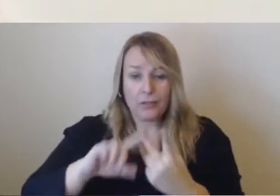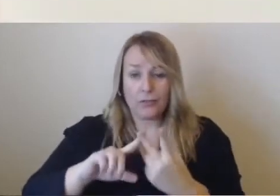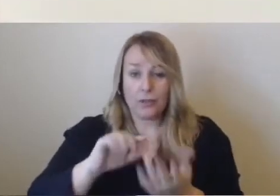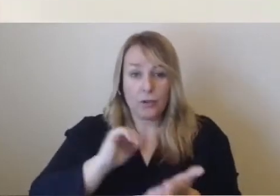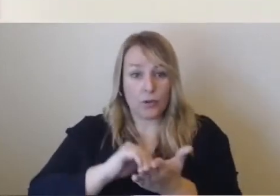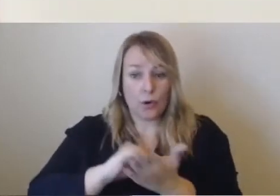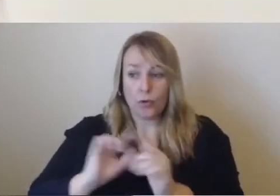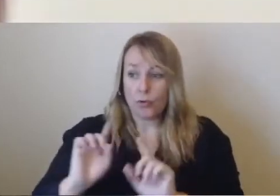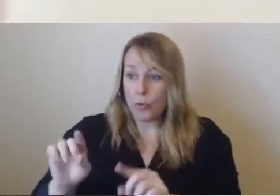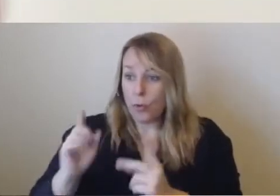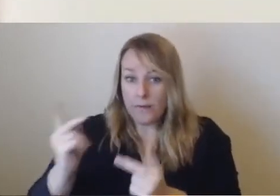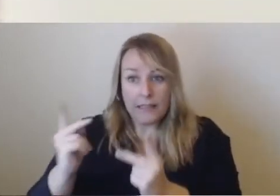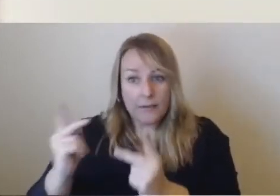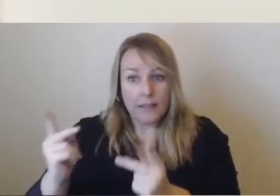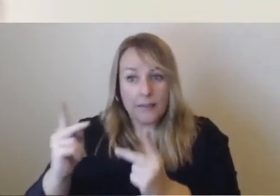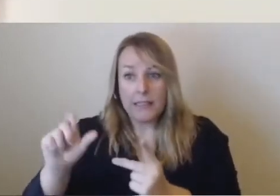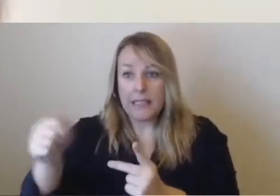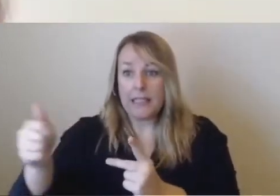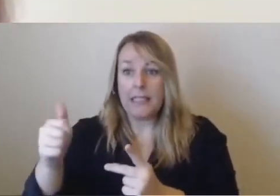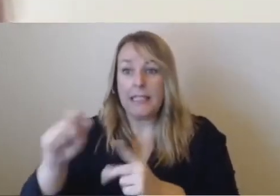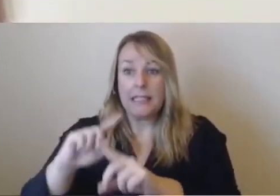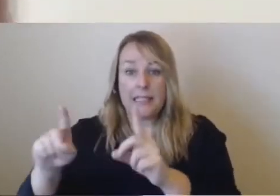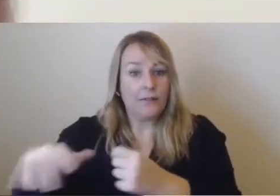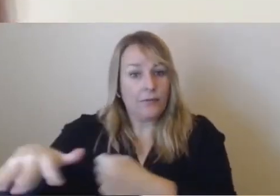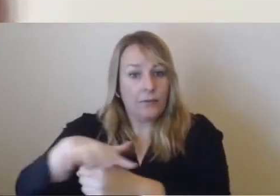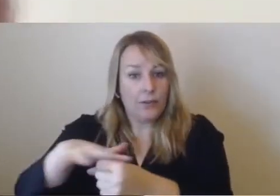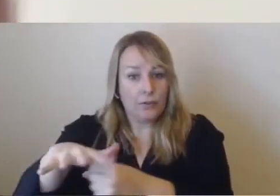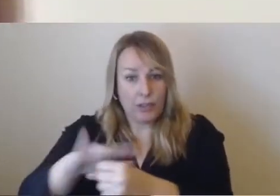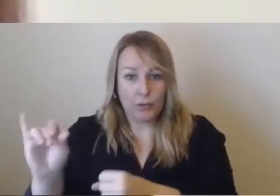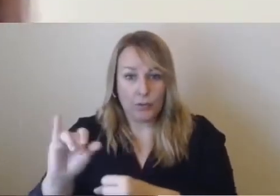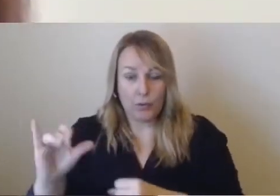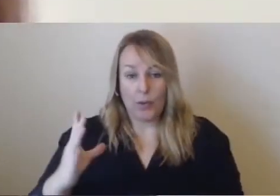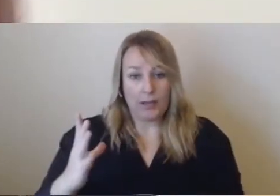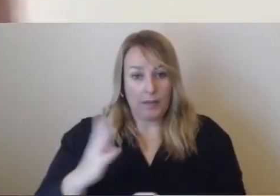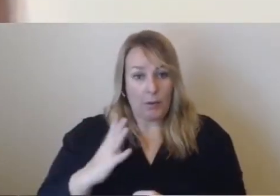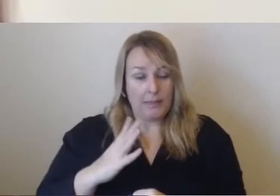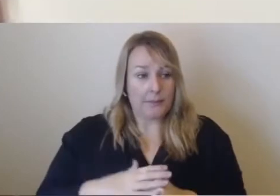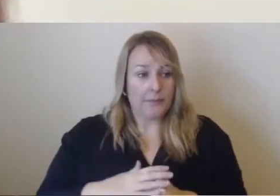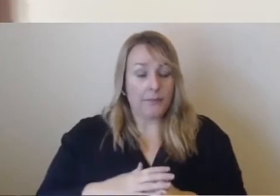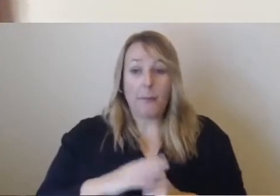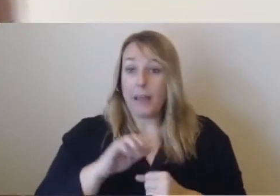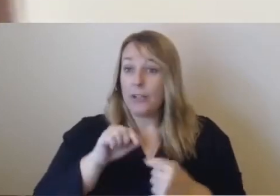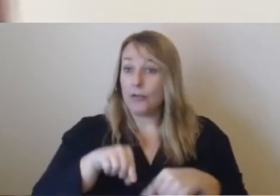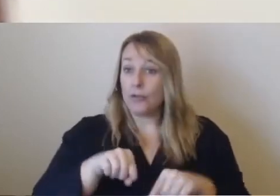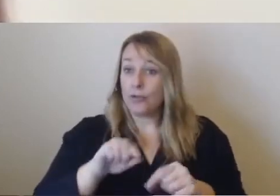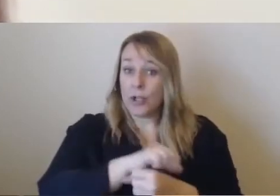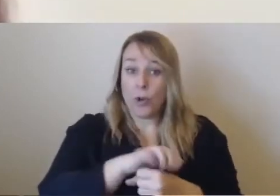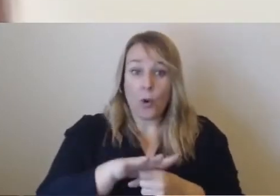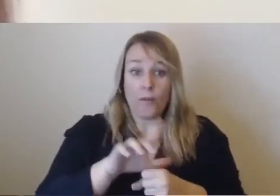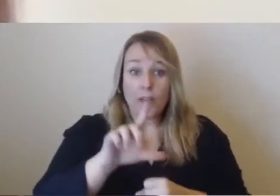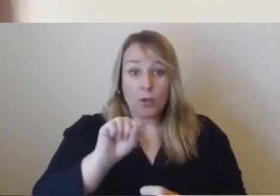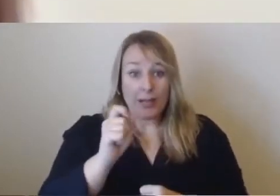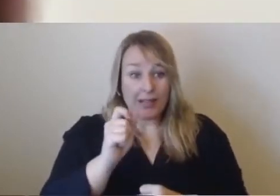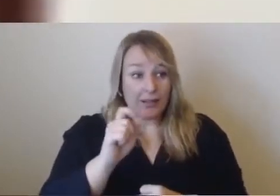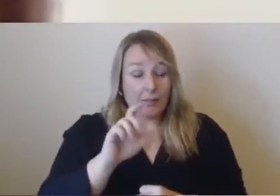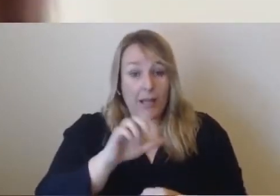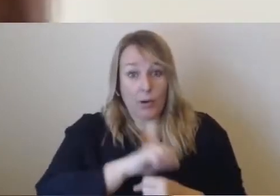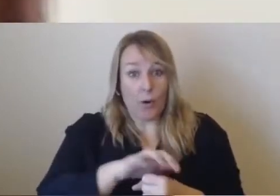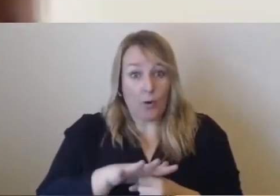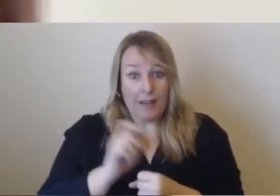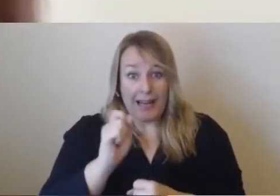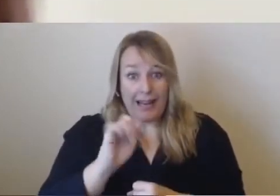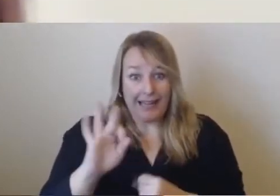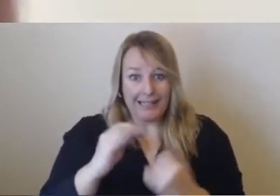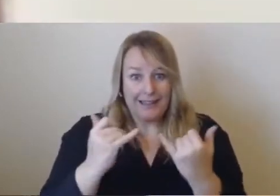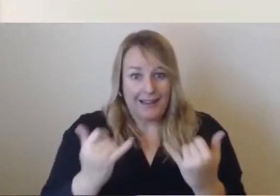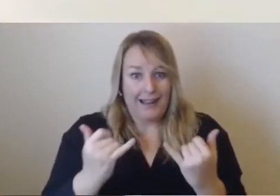that regions, you know, into those regions and providing training. But during COVID-19, you have had China, although it's been criticized for the